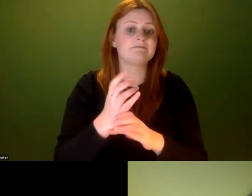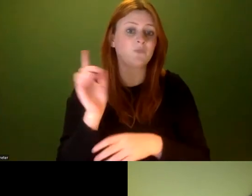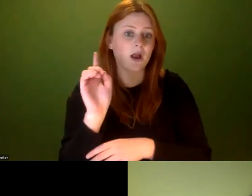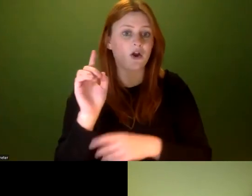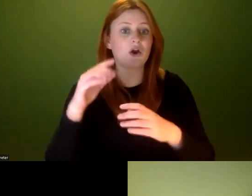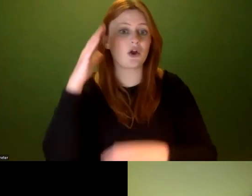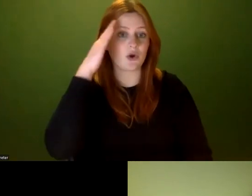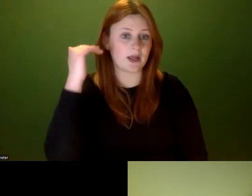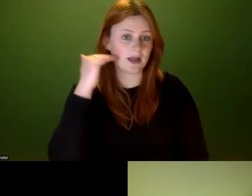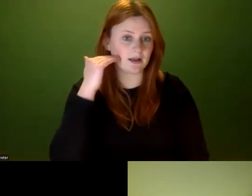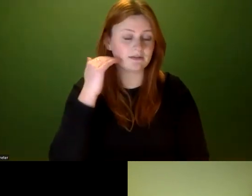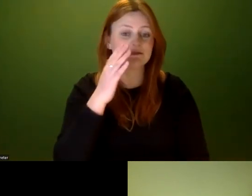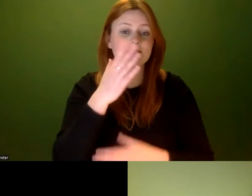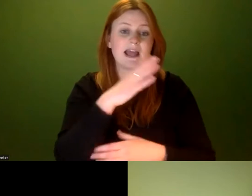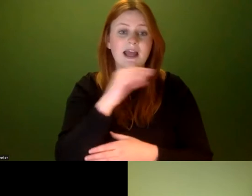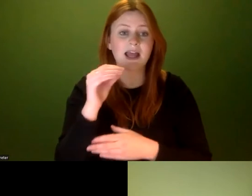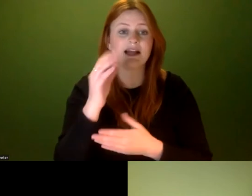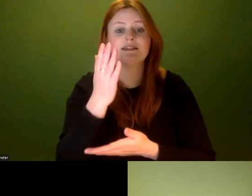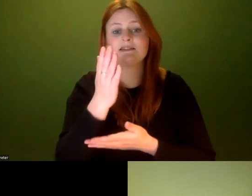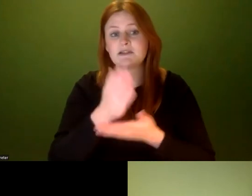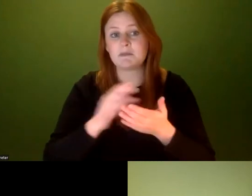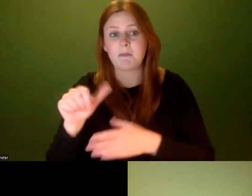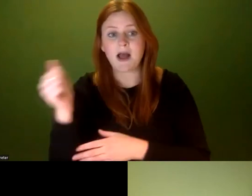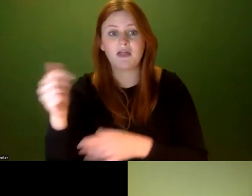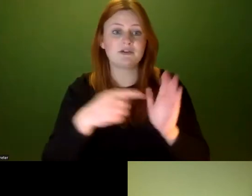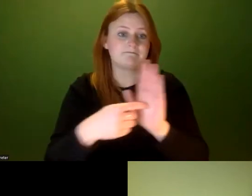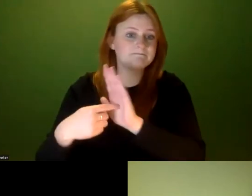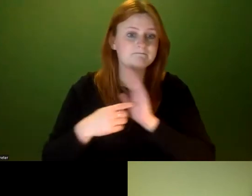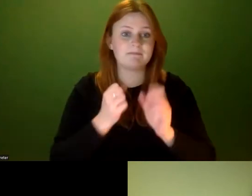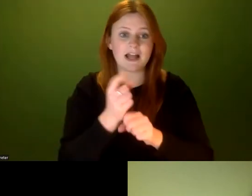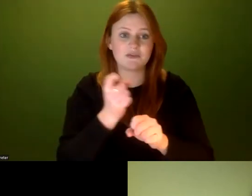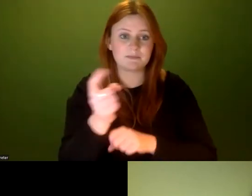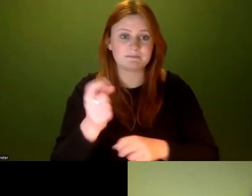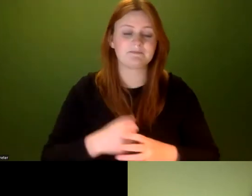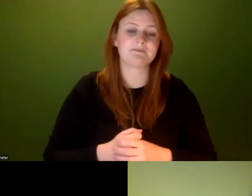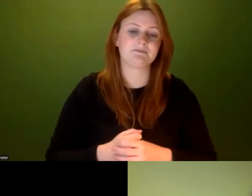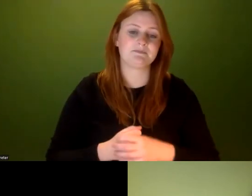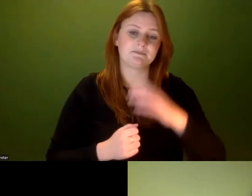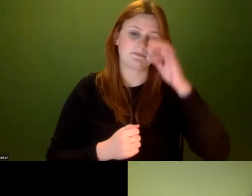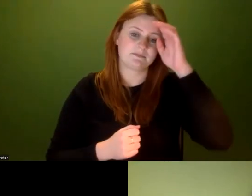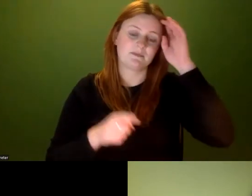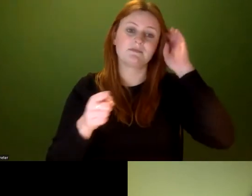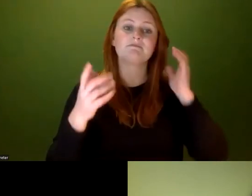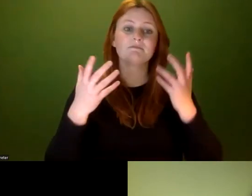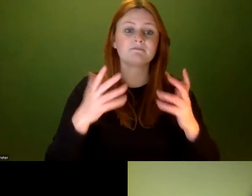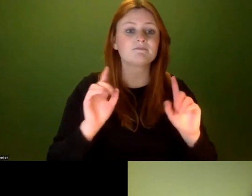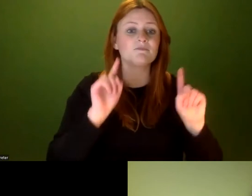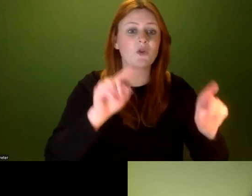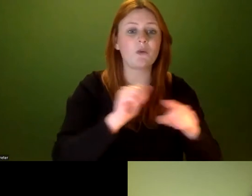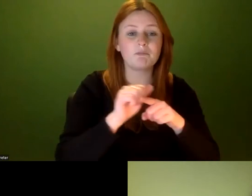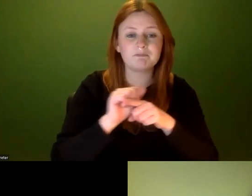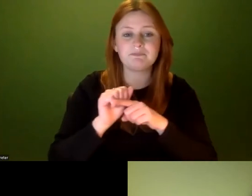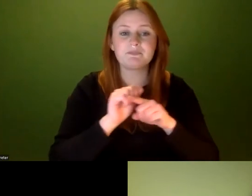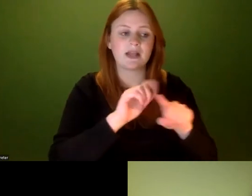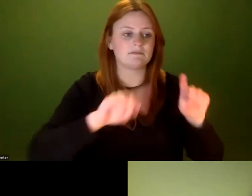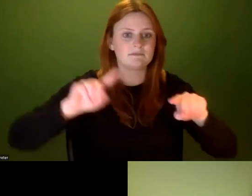and at several INSICA annual exhibitions. She's completed residencies, engaged in research, and given lectures